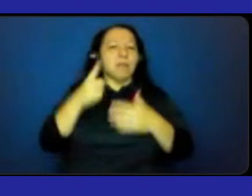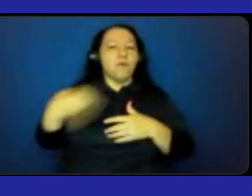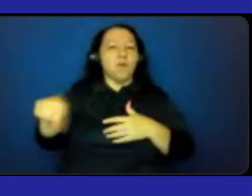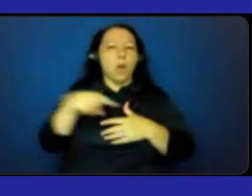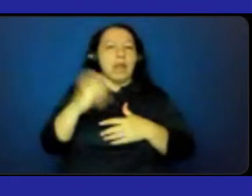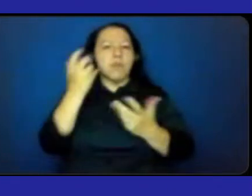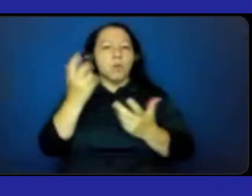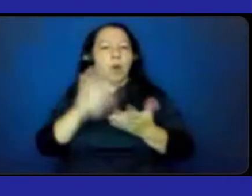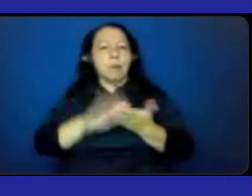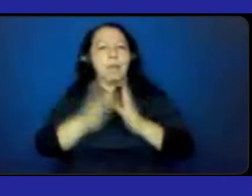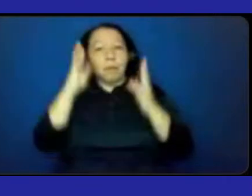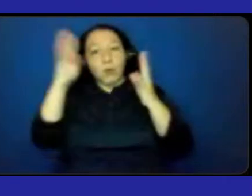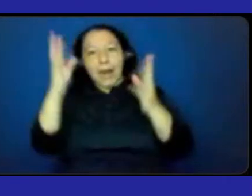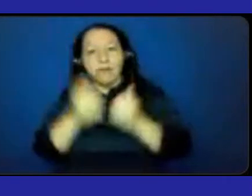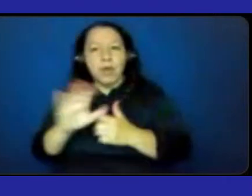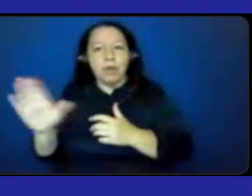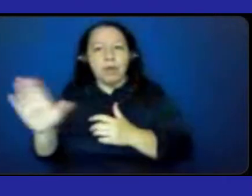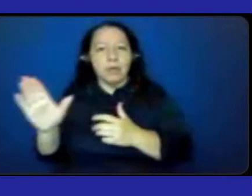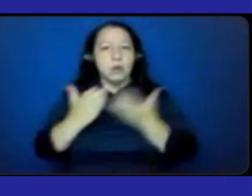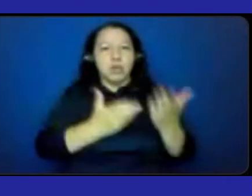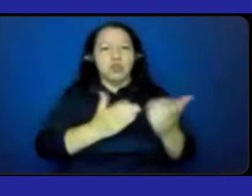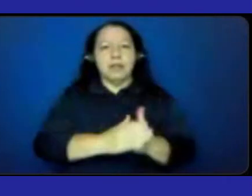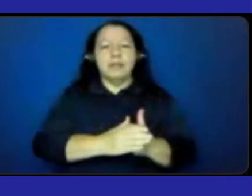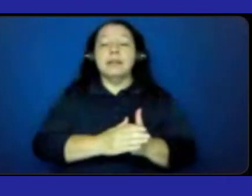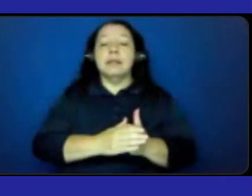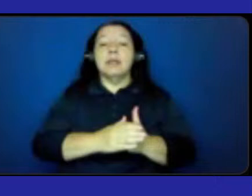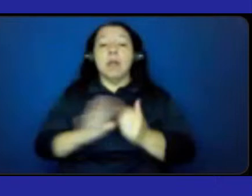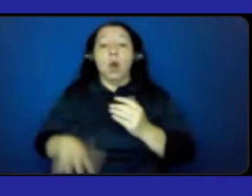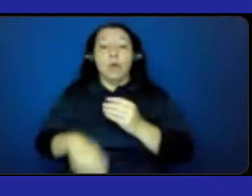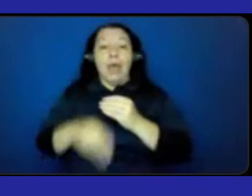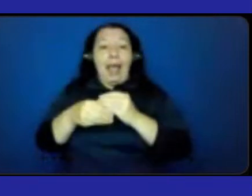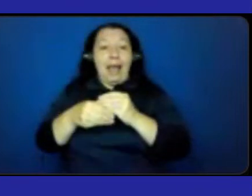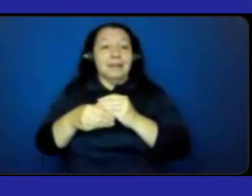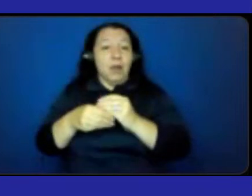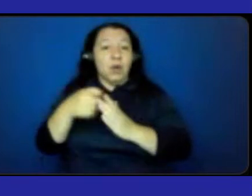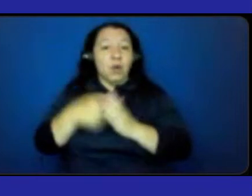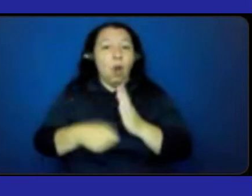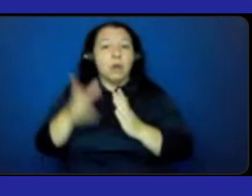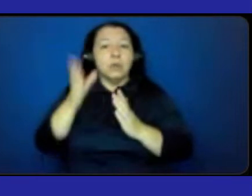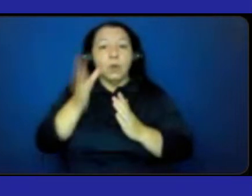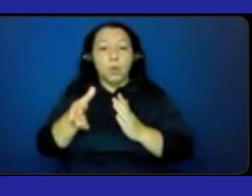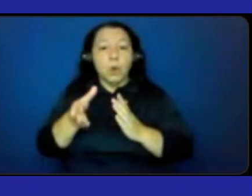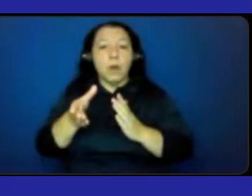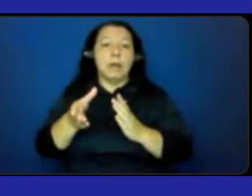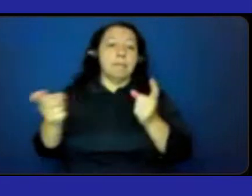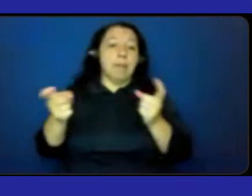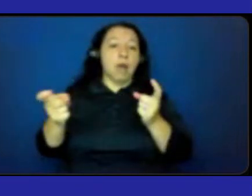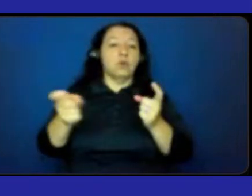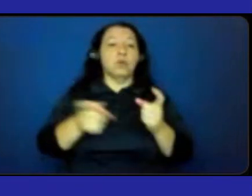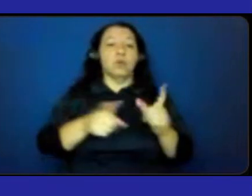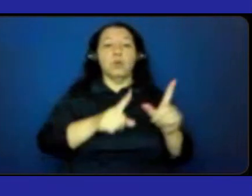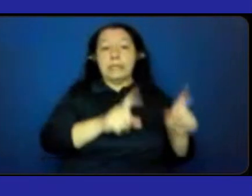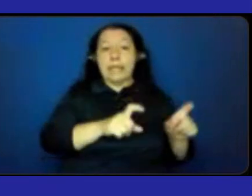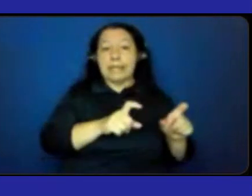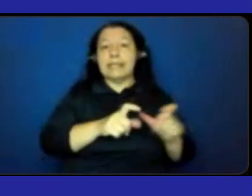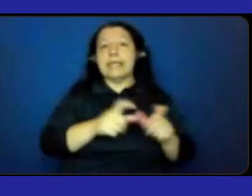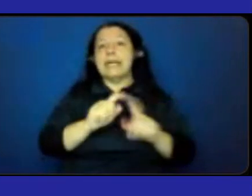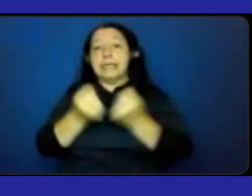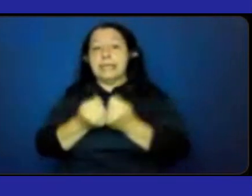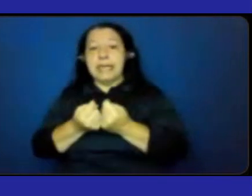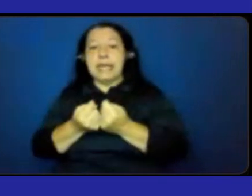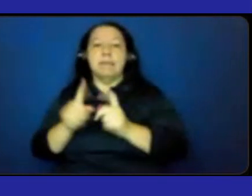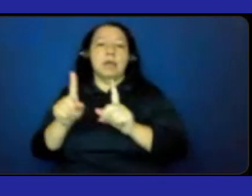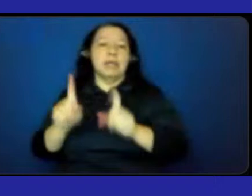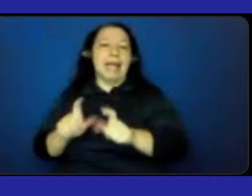The ancillary costs, vendors would be managed by existing testing team and staff under Test and Trace or Office of Ambulatory